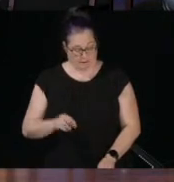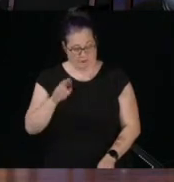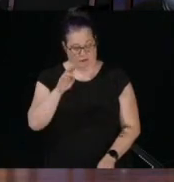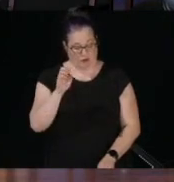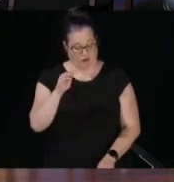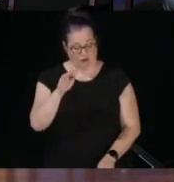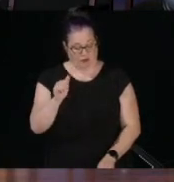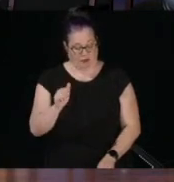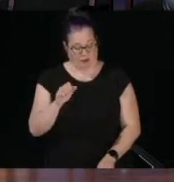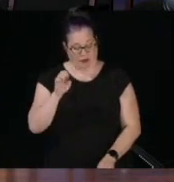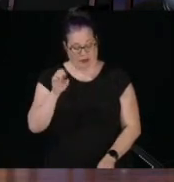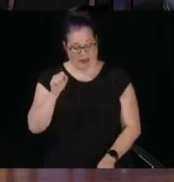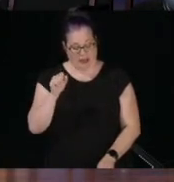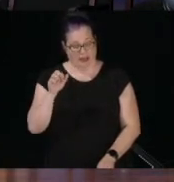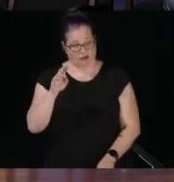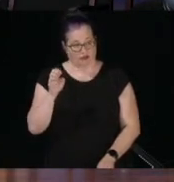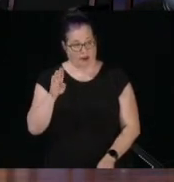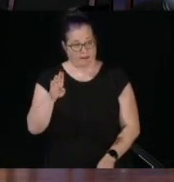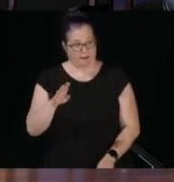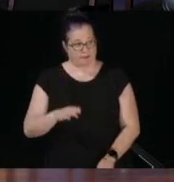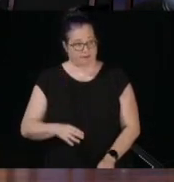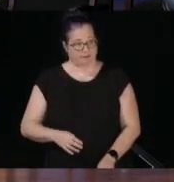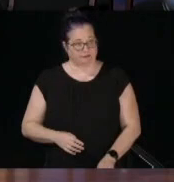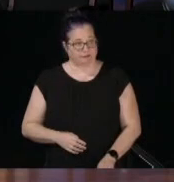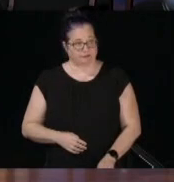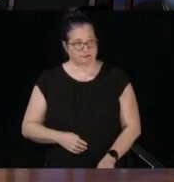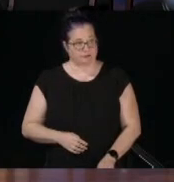Rima Esrib.